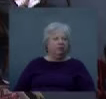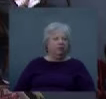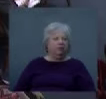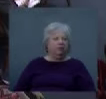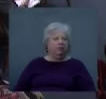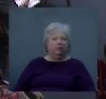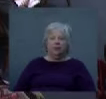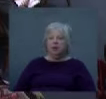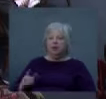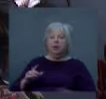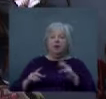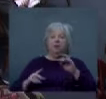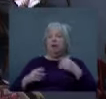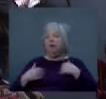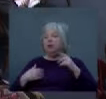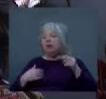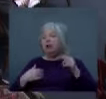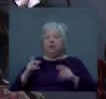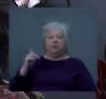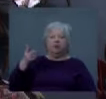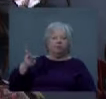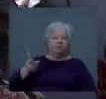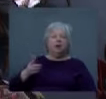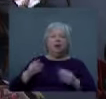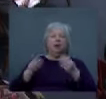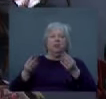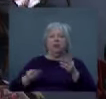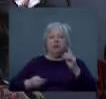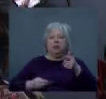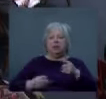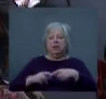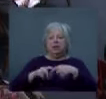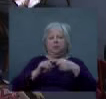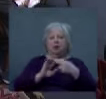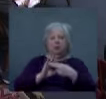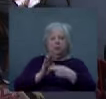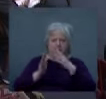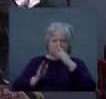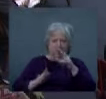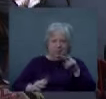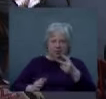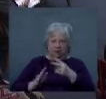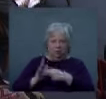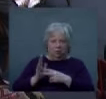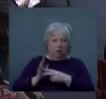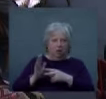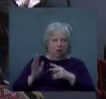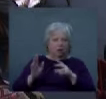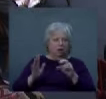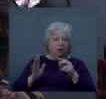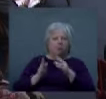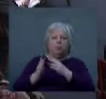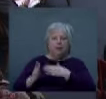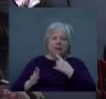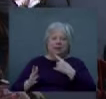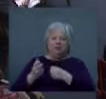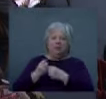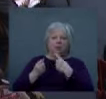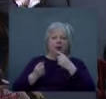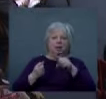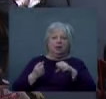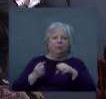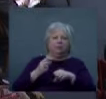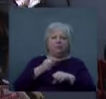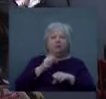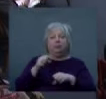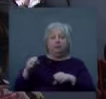Okay. Is there a second? Okay. Second. There's a motion and second. Move to suspend the rules for the second reading. Madam Clerk, all by the favor, please say aye. Aye. All those opposed,